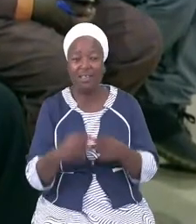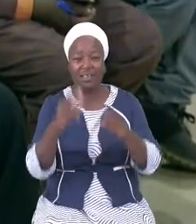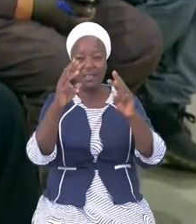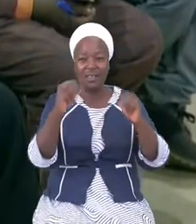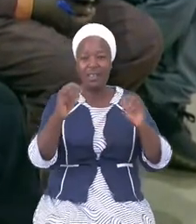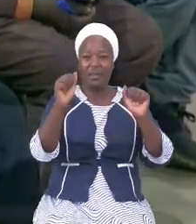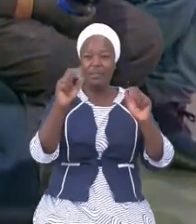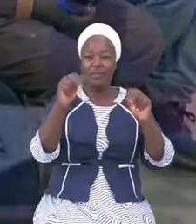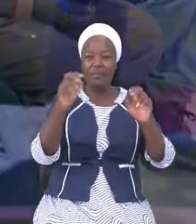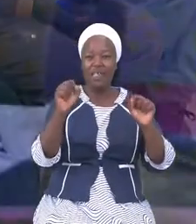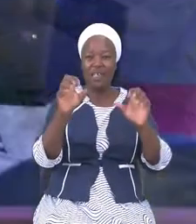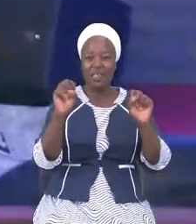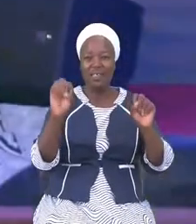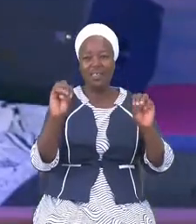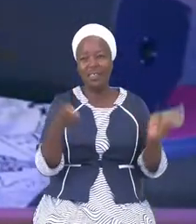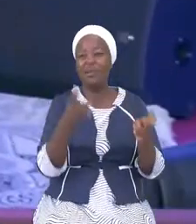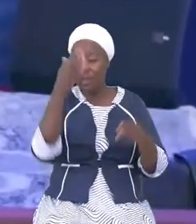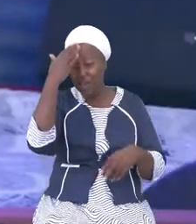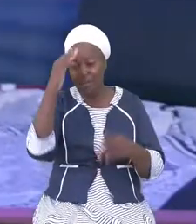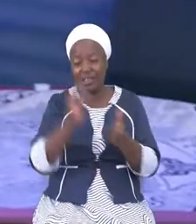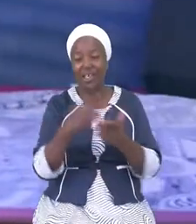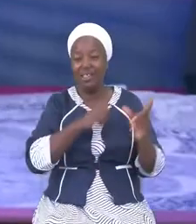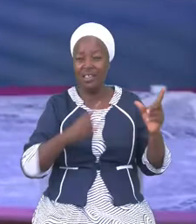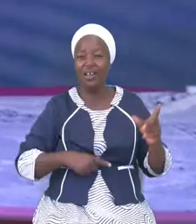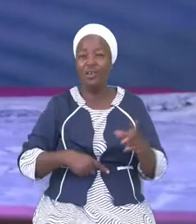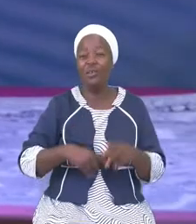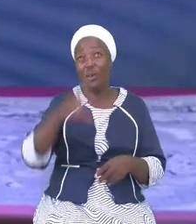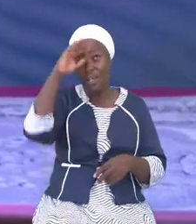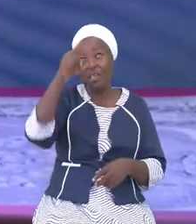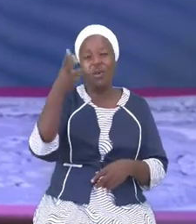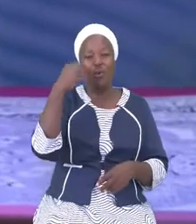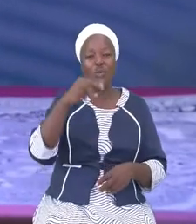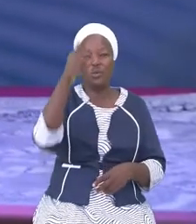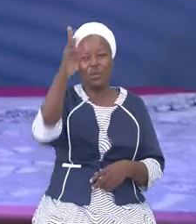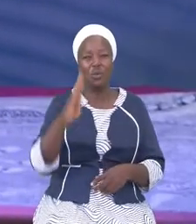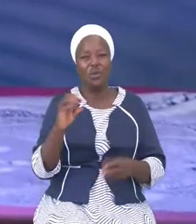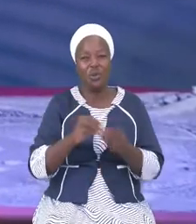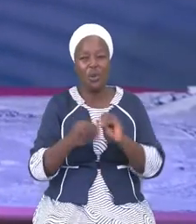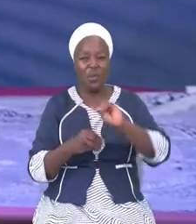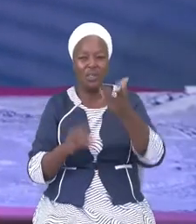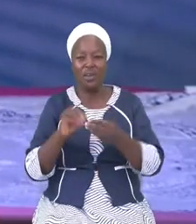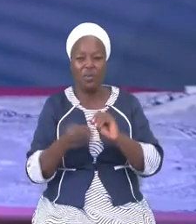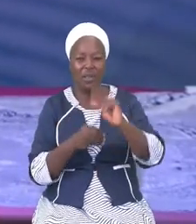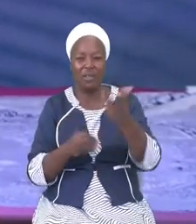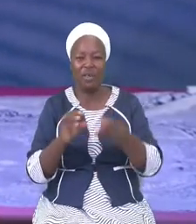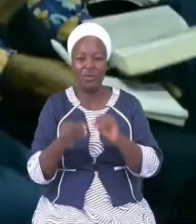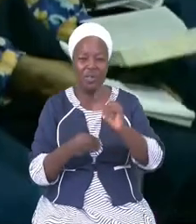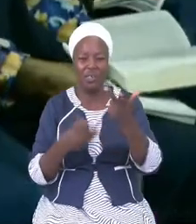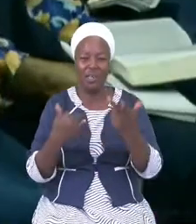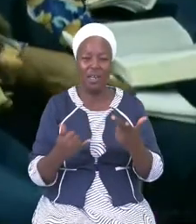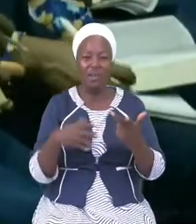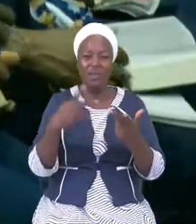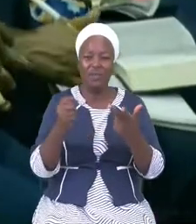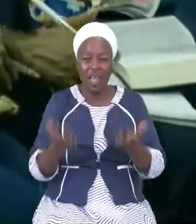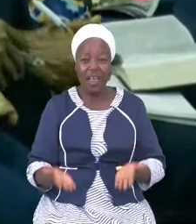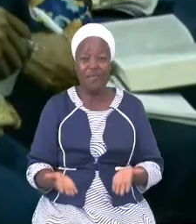knew that the Lord, he was God. We're coming to number three. Number three, the